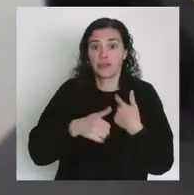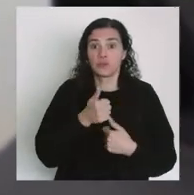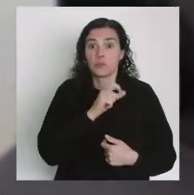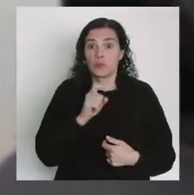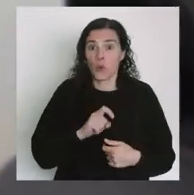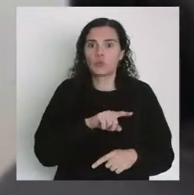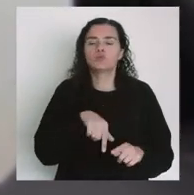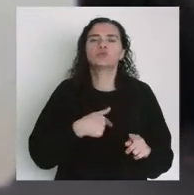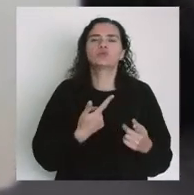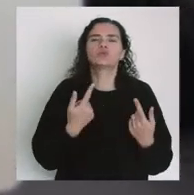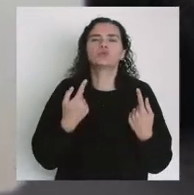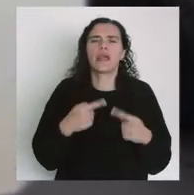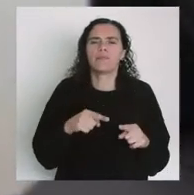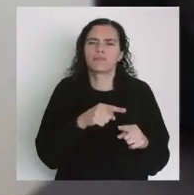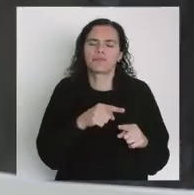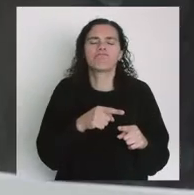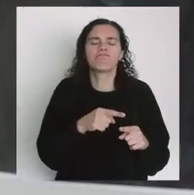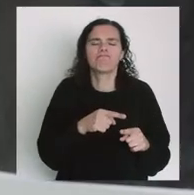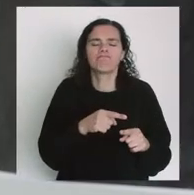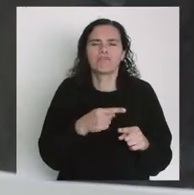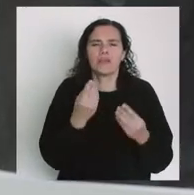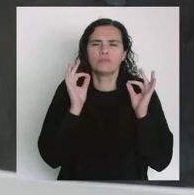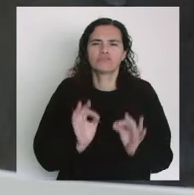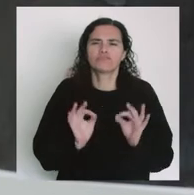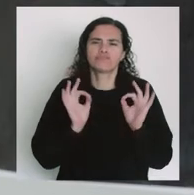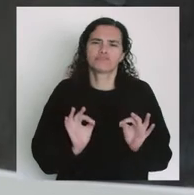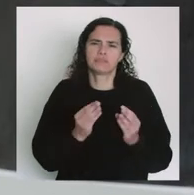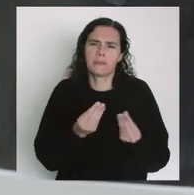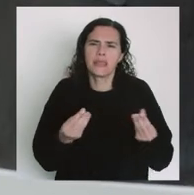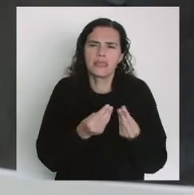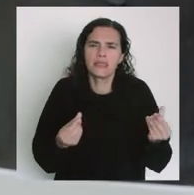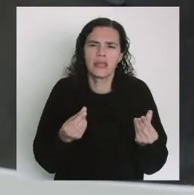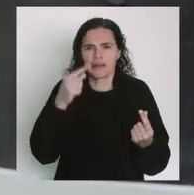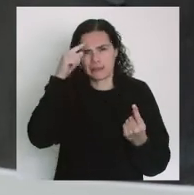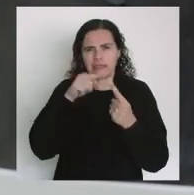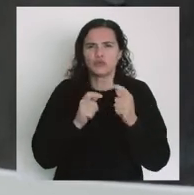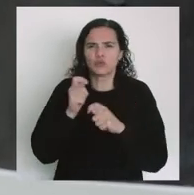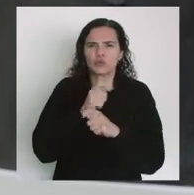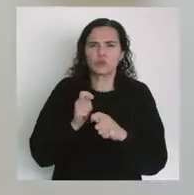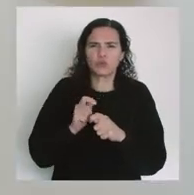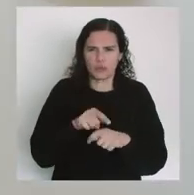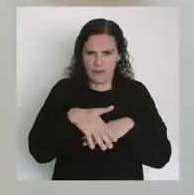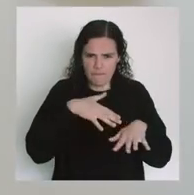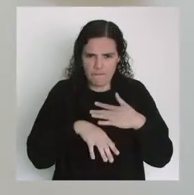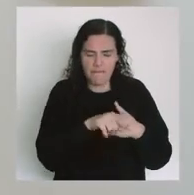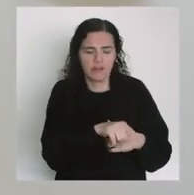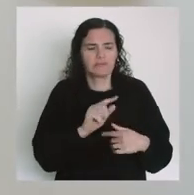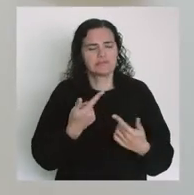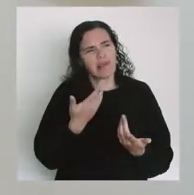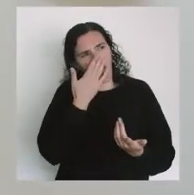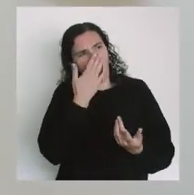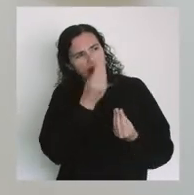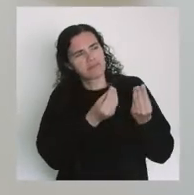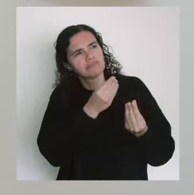of bronze, which is the absolute definitive material for sculpture. It looks like